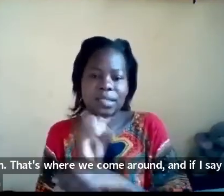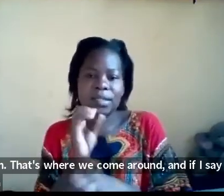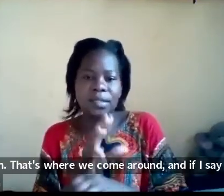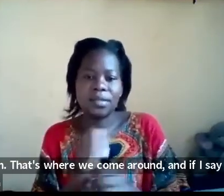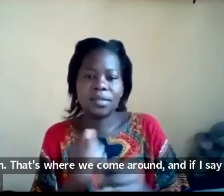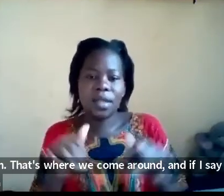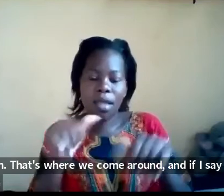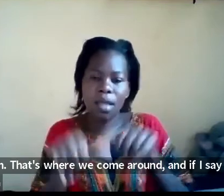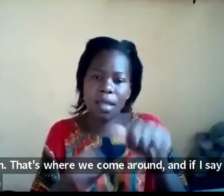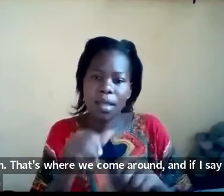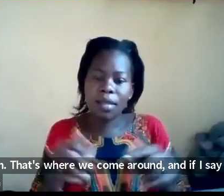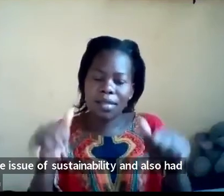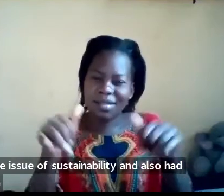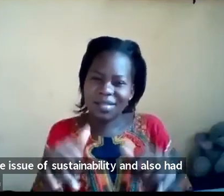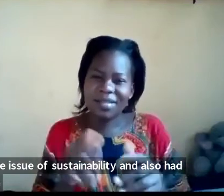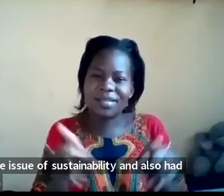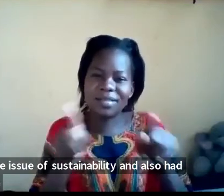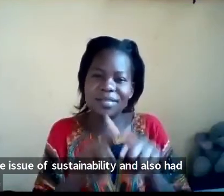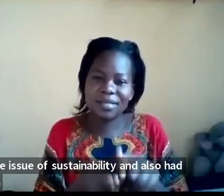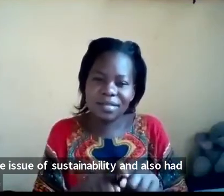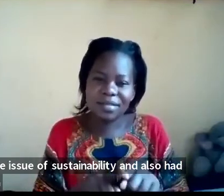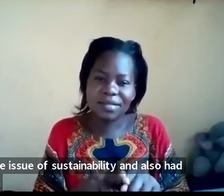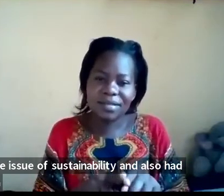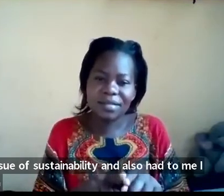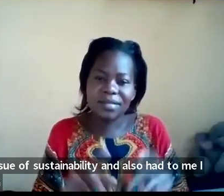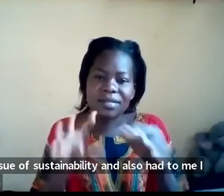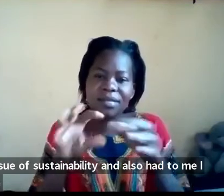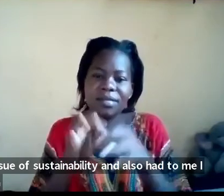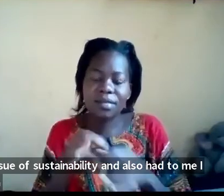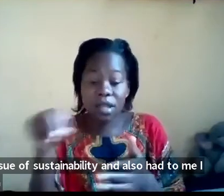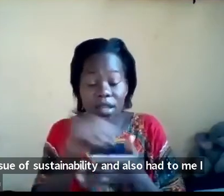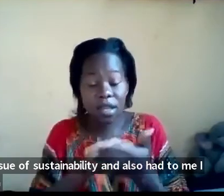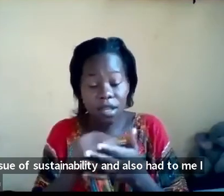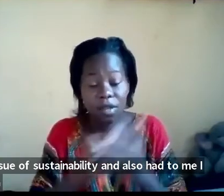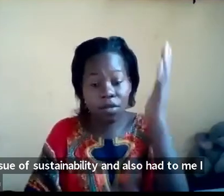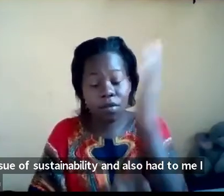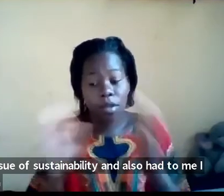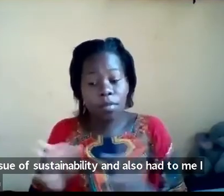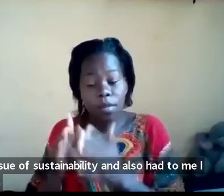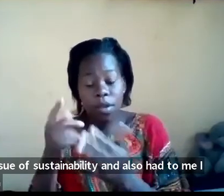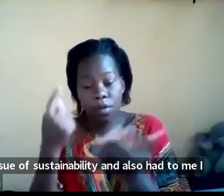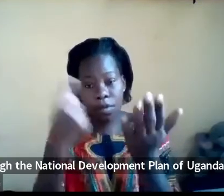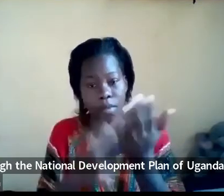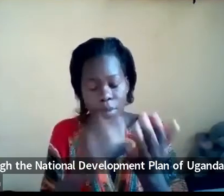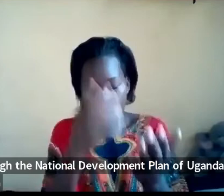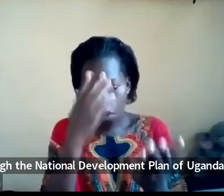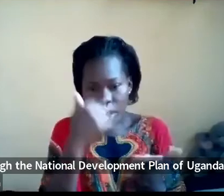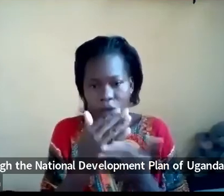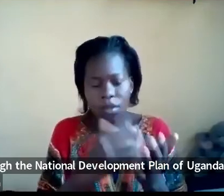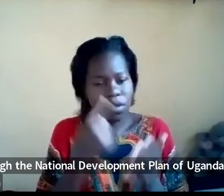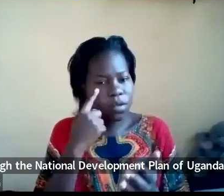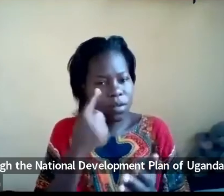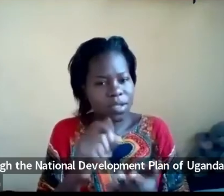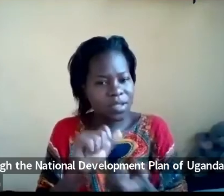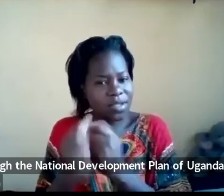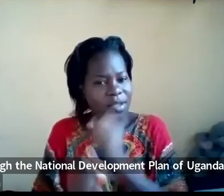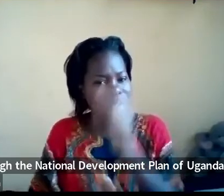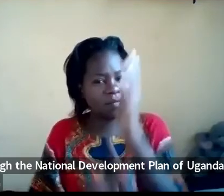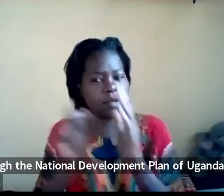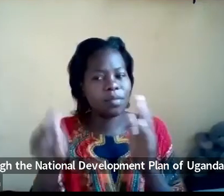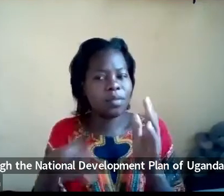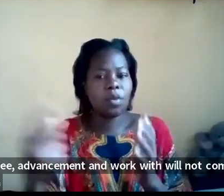sustainability. And also you had me allude to the National Development Plan of Uganda. Because you see, advancement and development will not come out of the